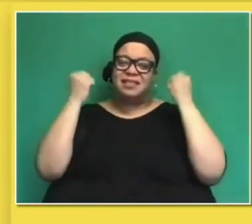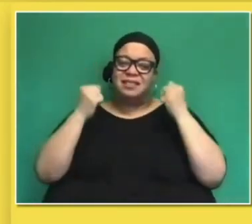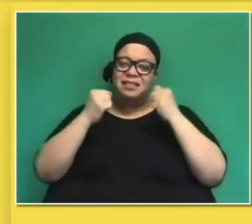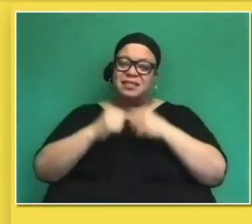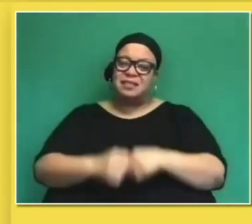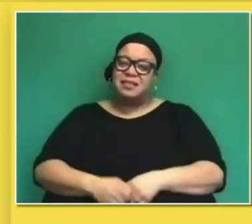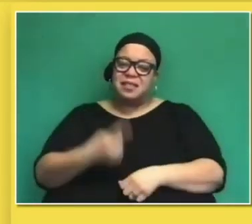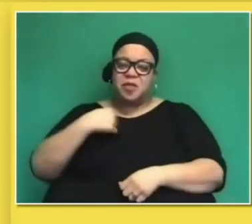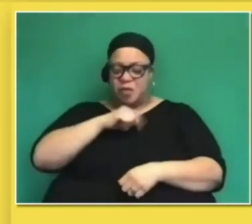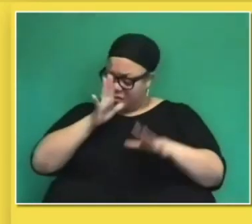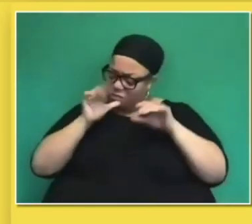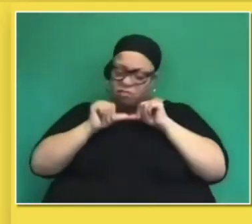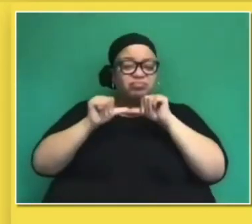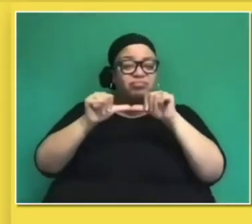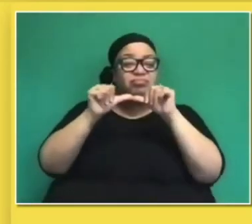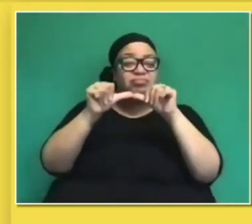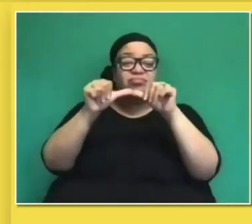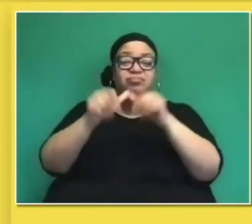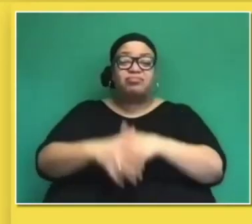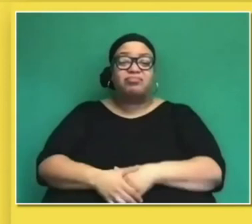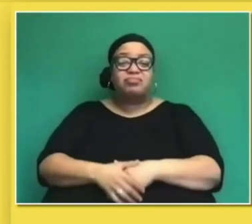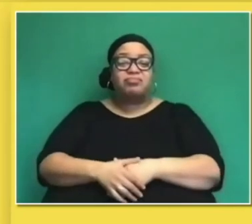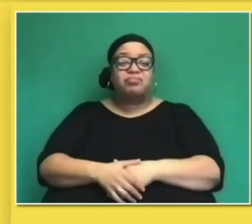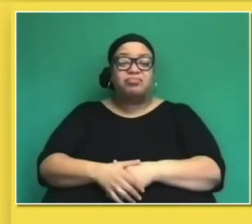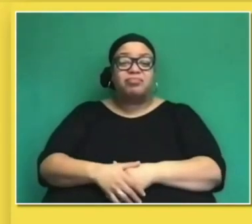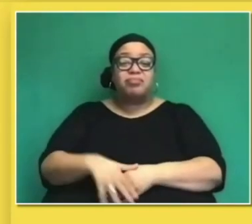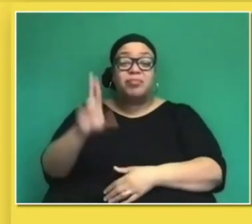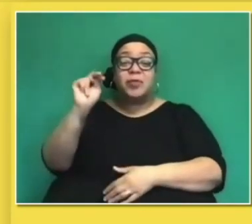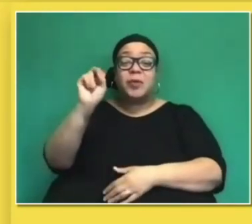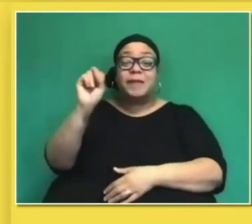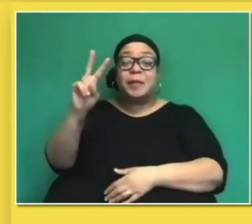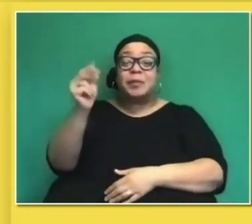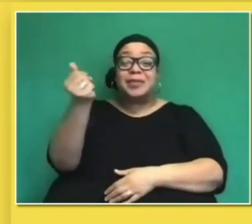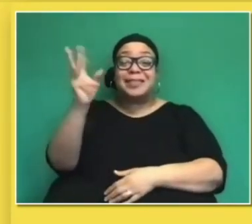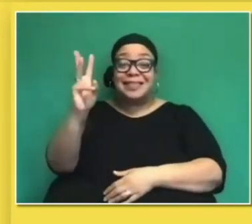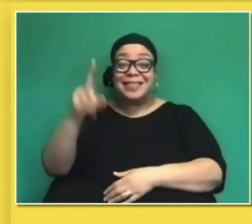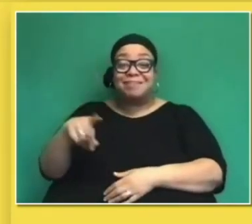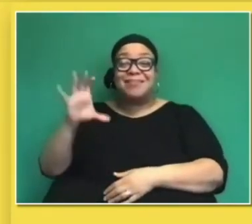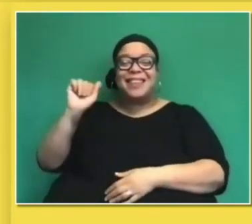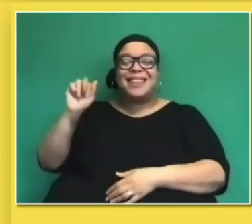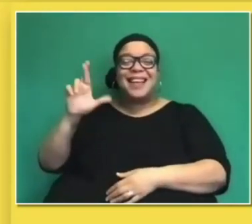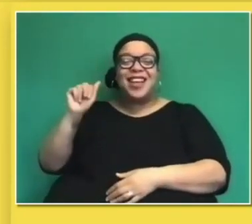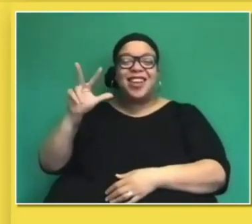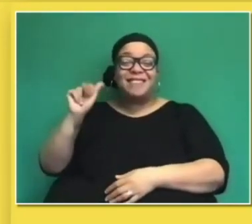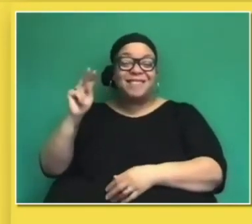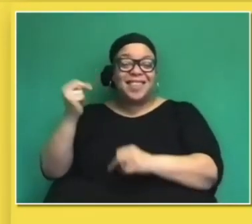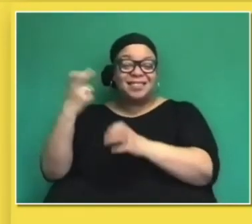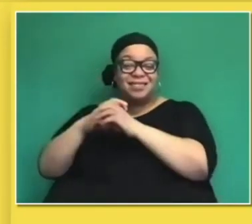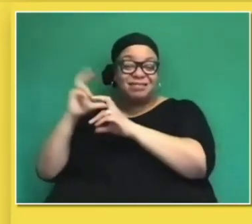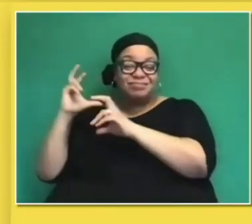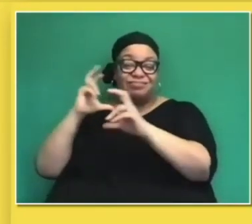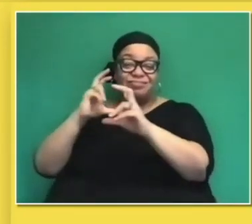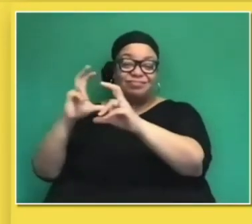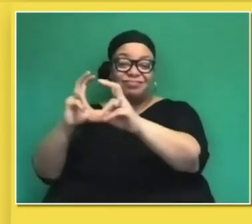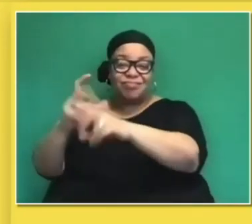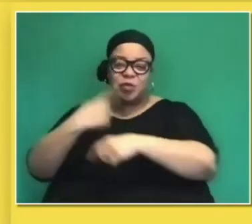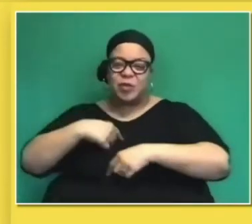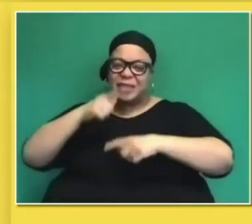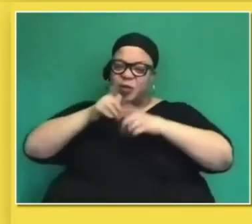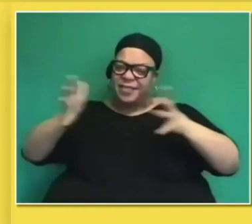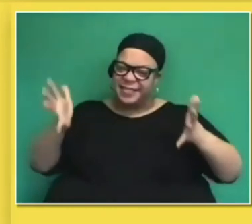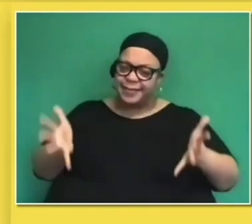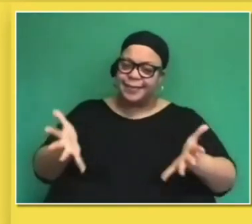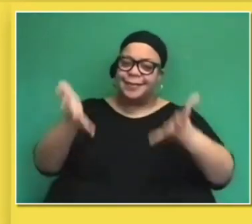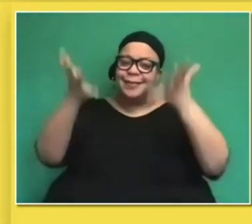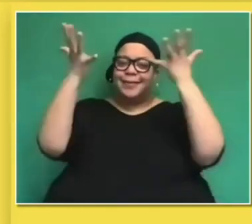16th. We will keep on rising and mobilizing and organizing, and we will move forward together,